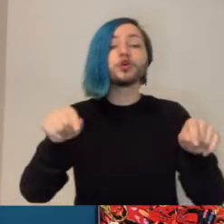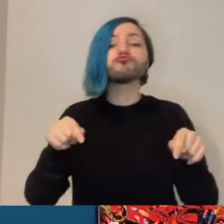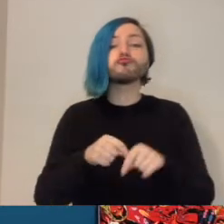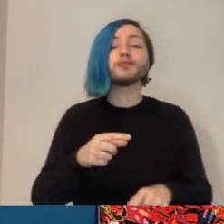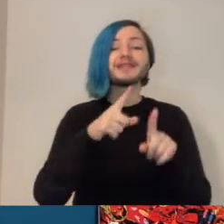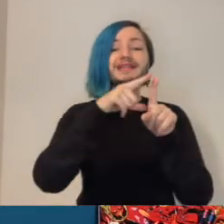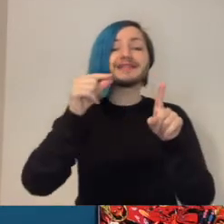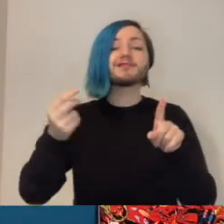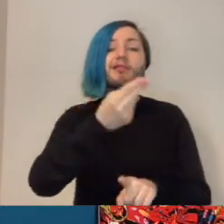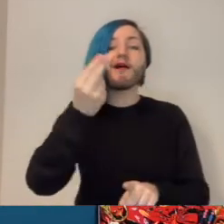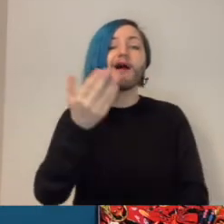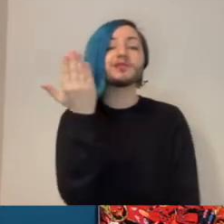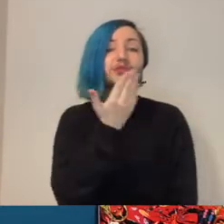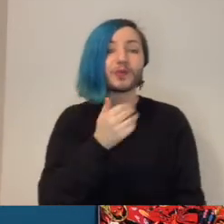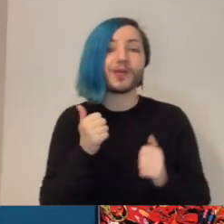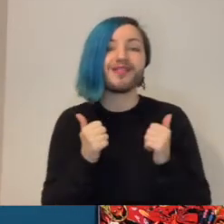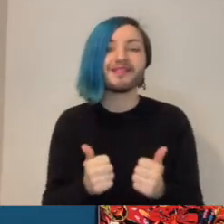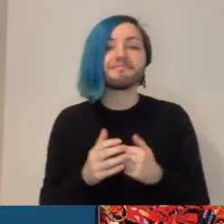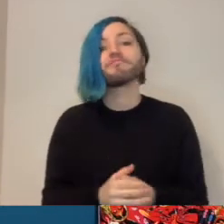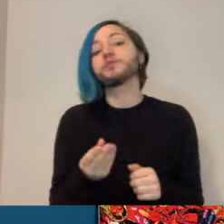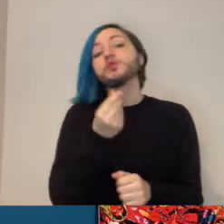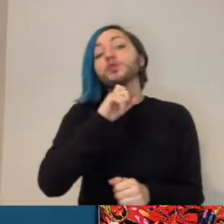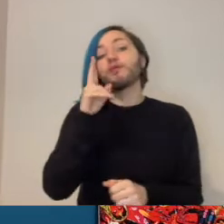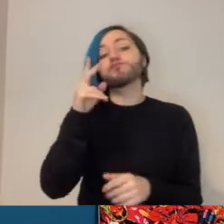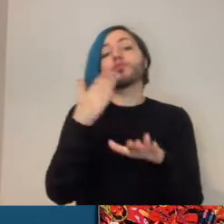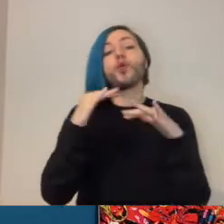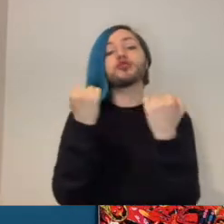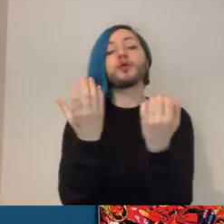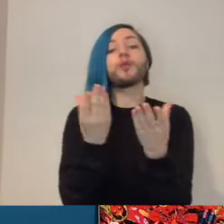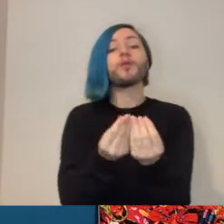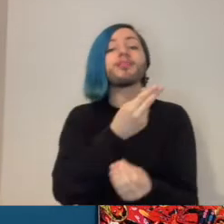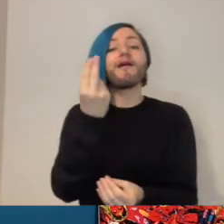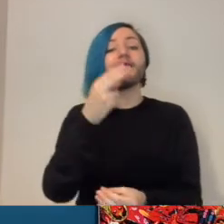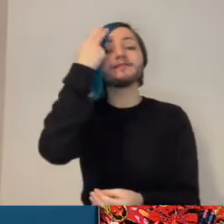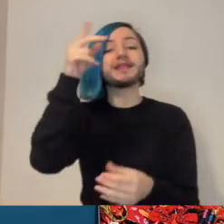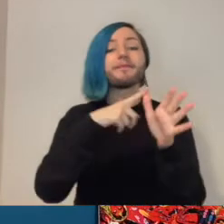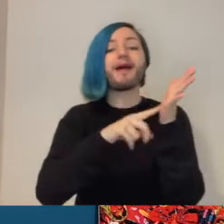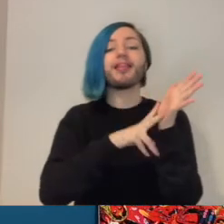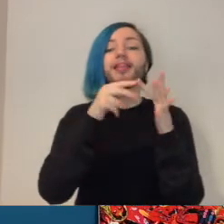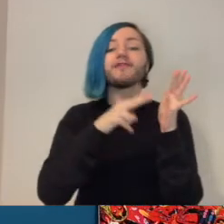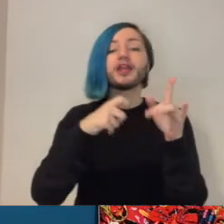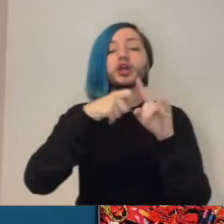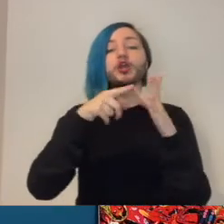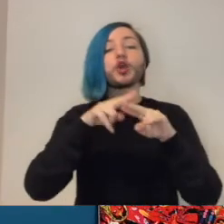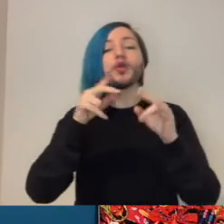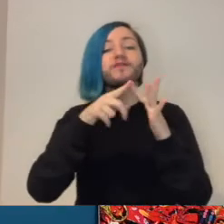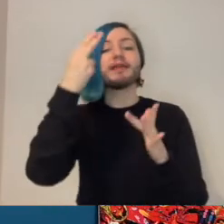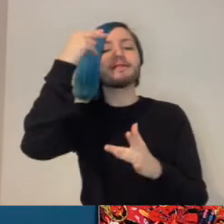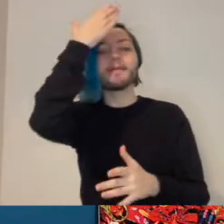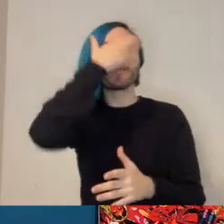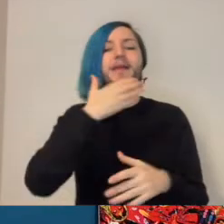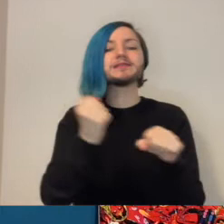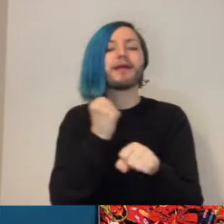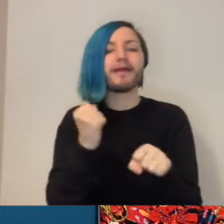Hello and welcome to the Hospital Rooms Digital Art School. You're about to watch a workshop with London-based artist Alvin